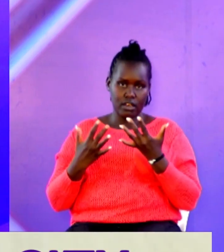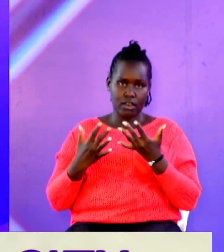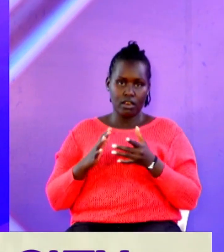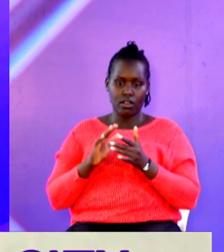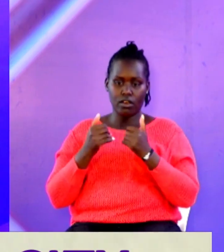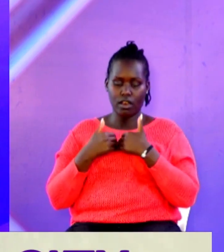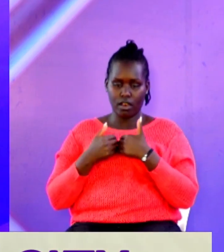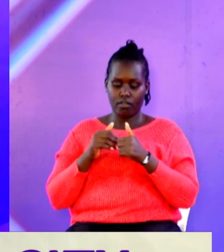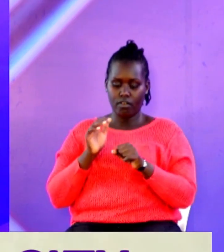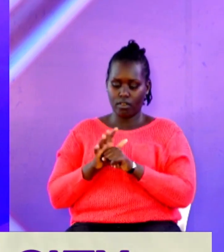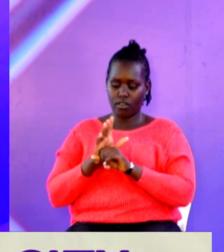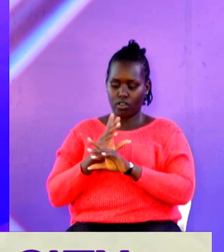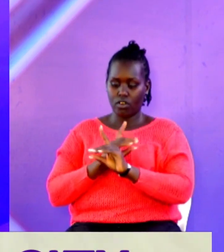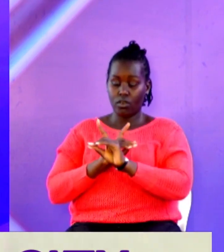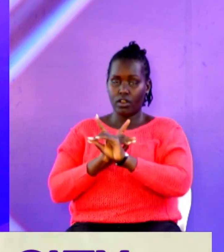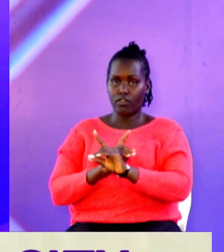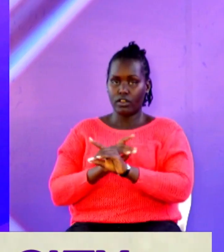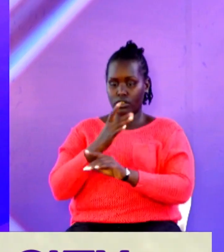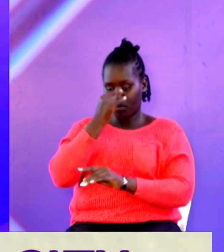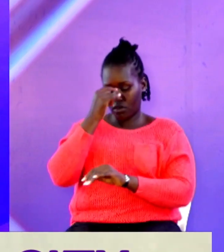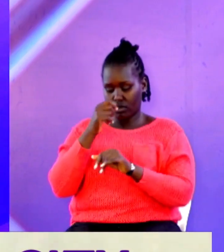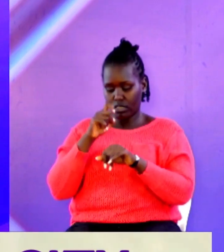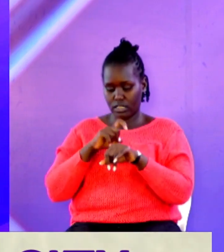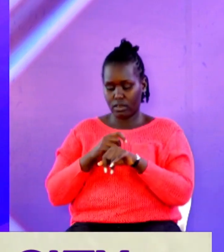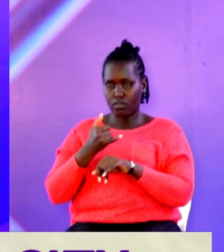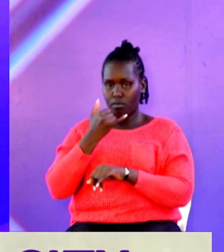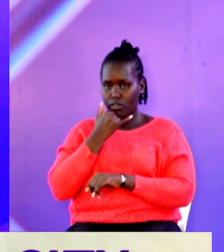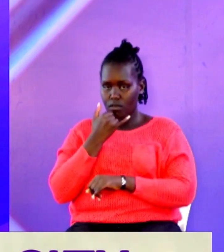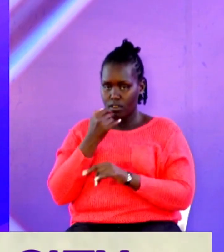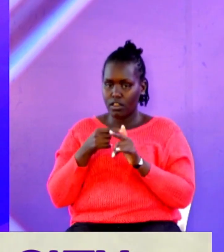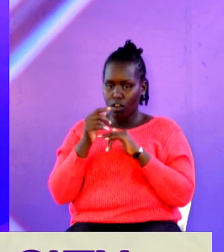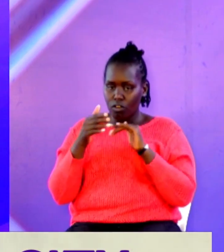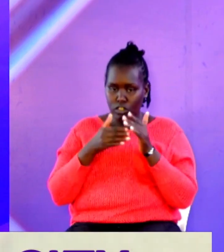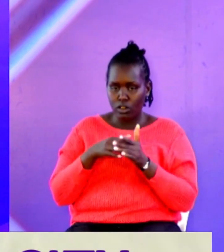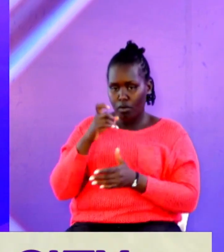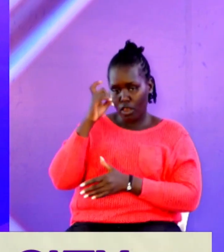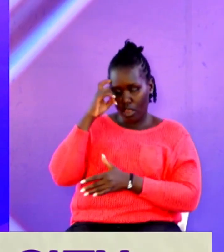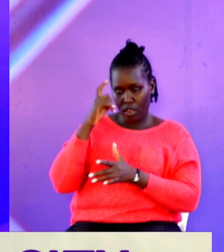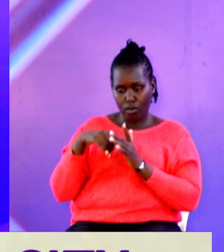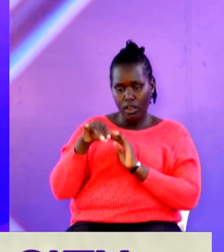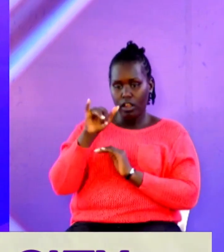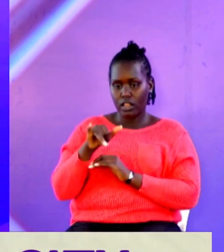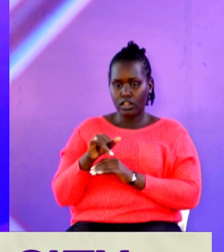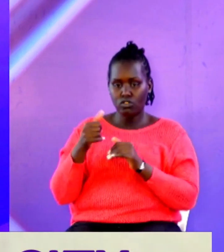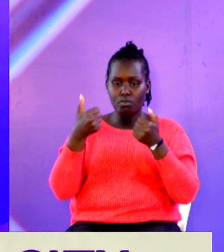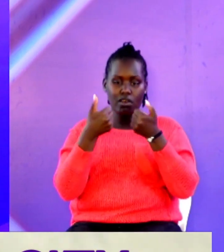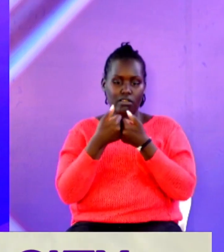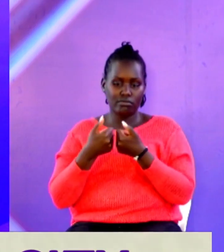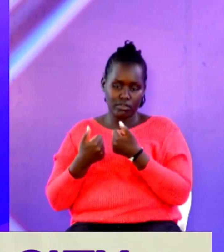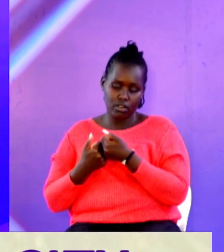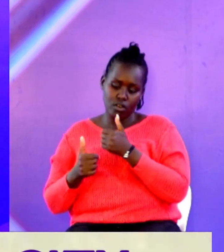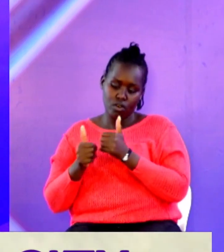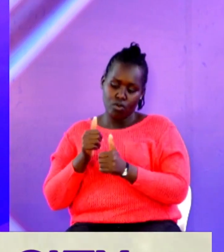be having a lot of defenses, because you make a mistake, you are beaten. Do you think that should be a game that